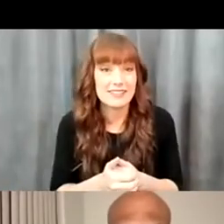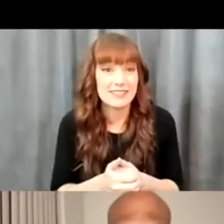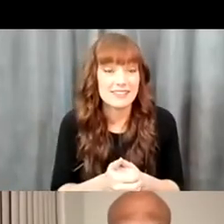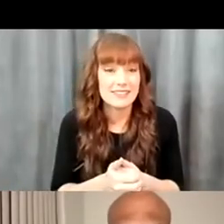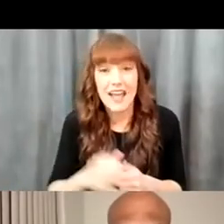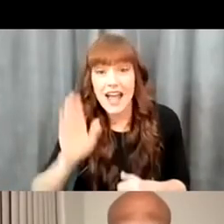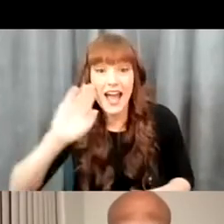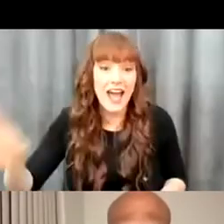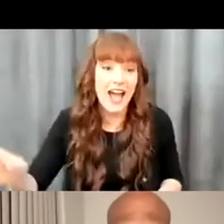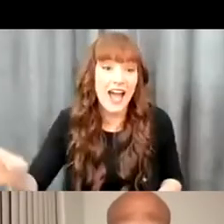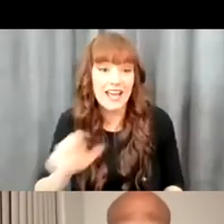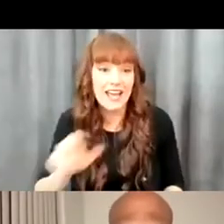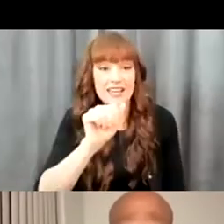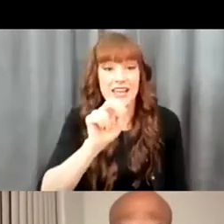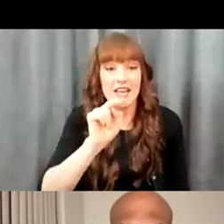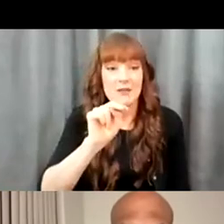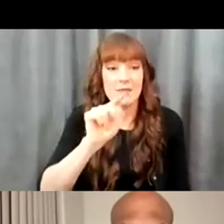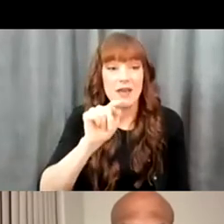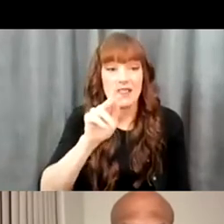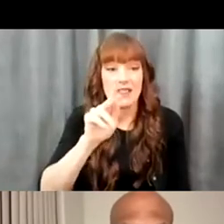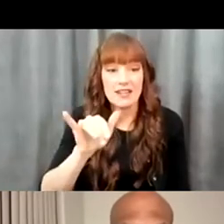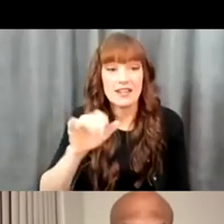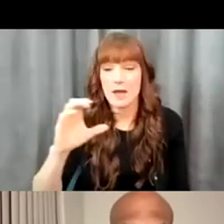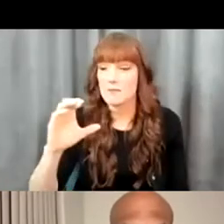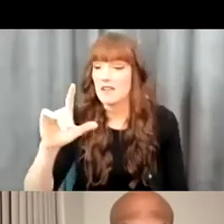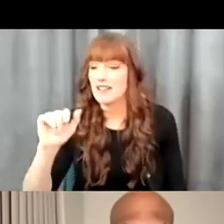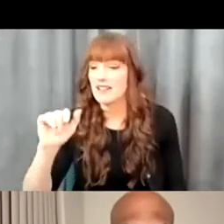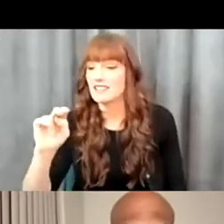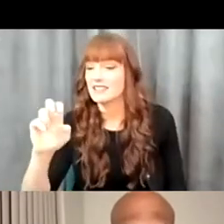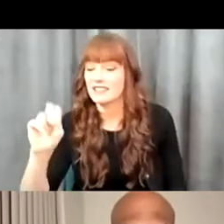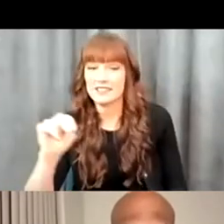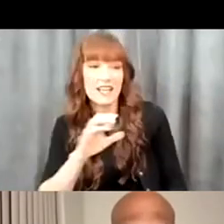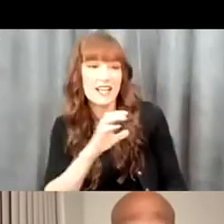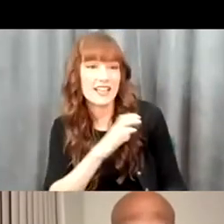Hi, I'm Anthony M. Bertram, and I'm playing Clinton.